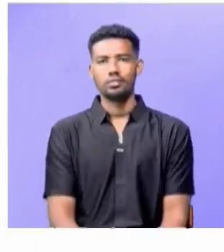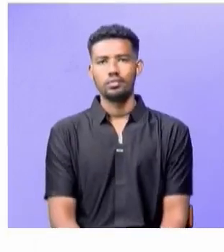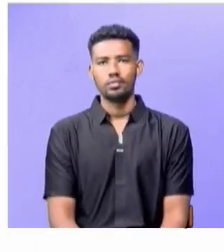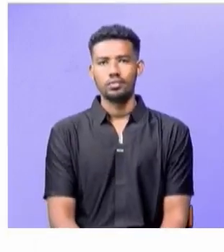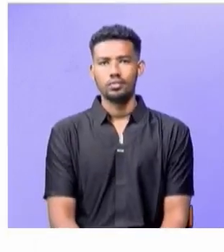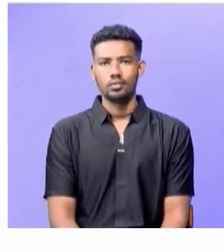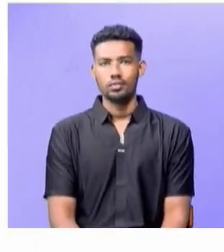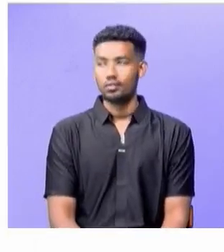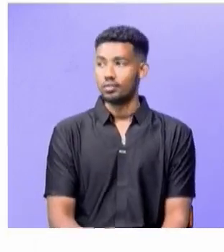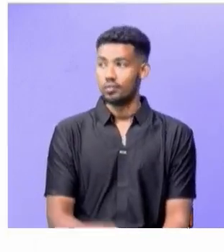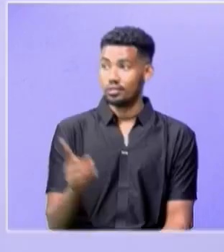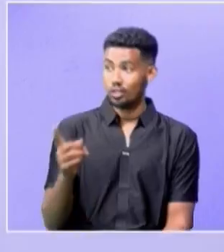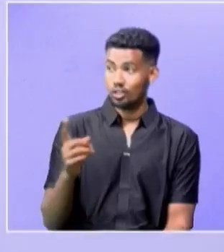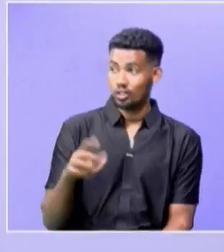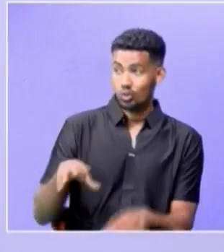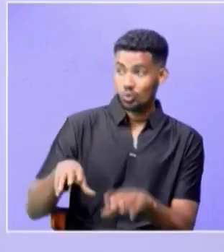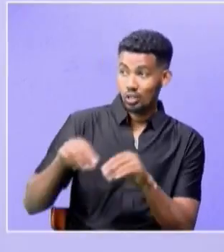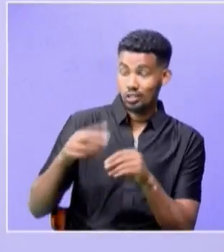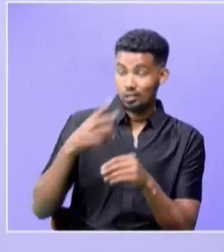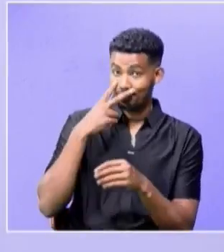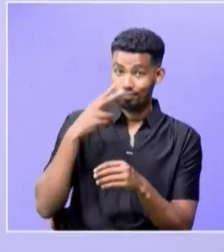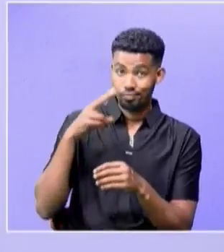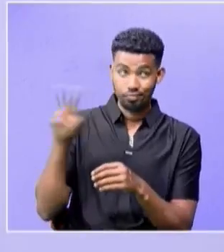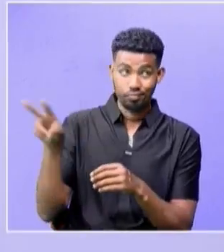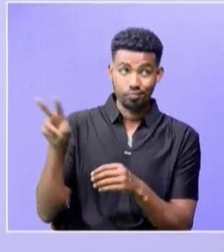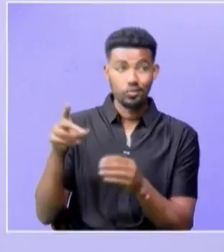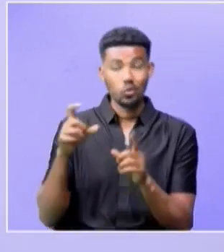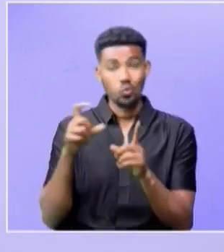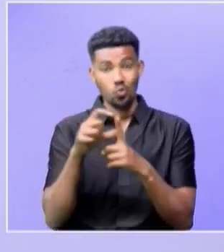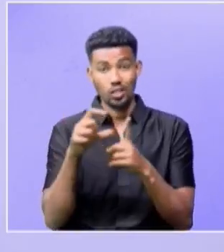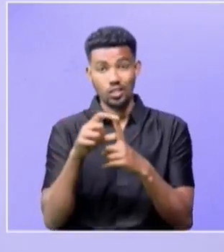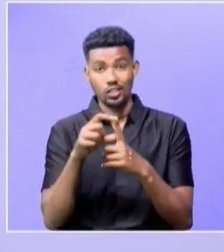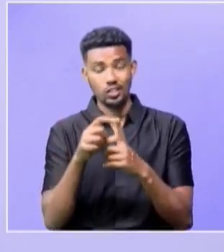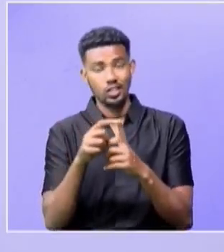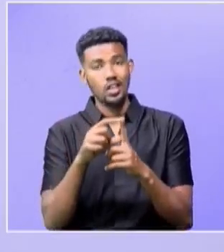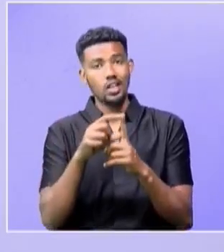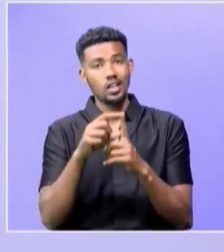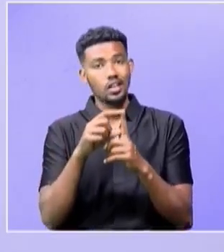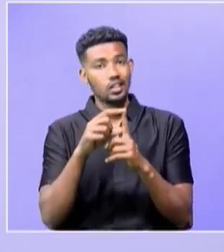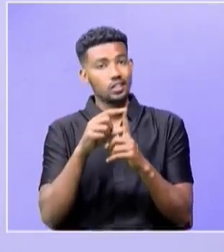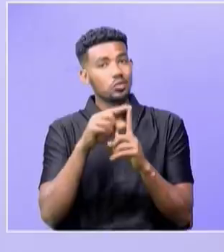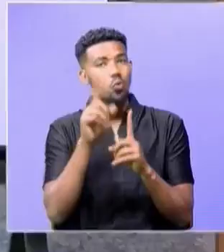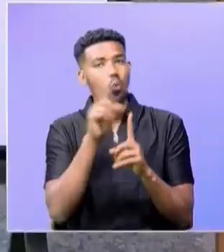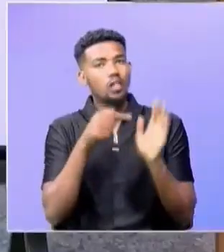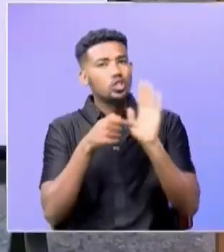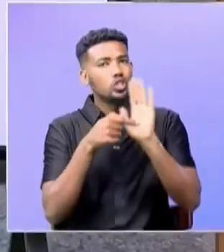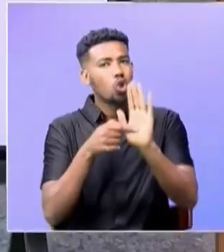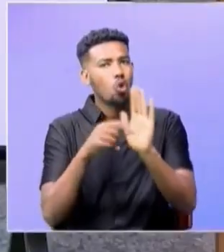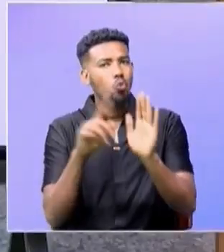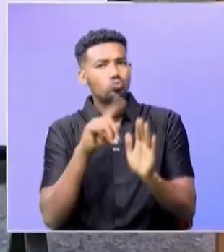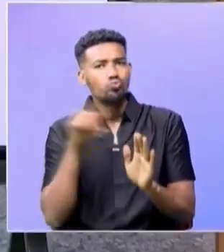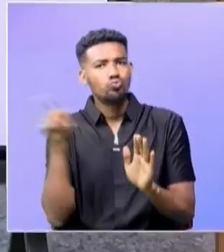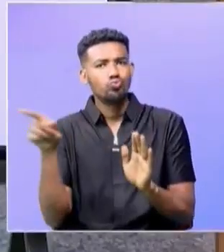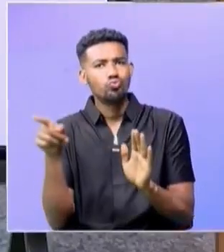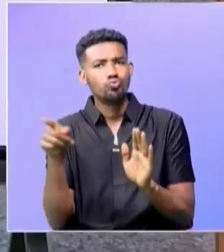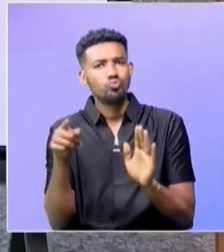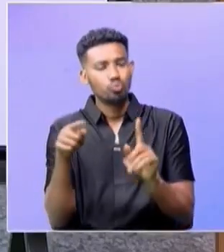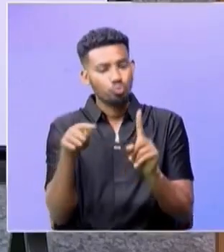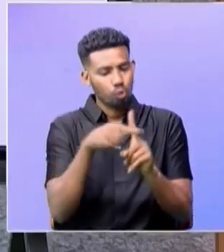Here is students, look at this word. This is show positive sentences that you can show what you